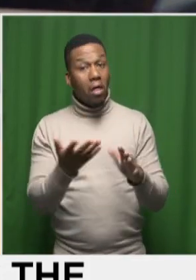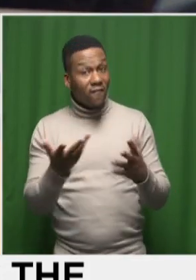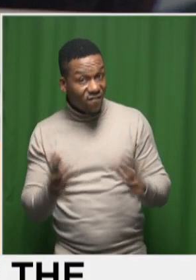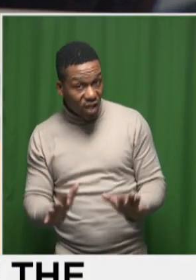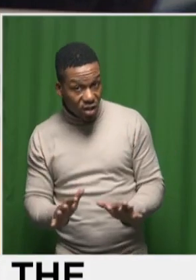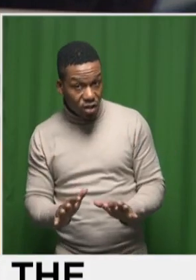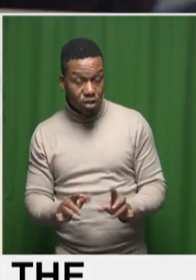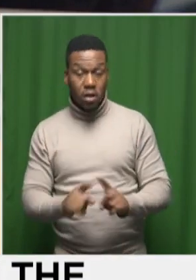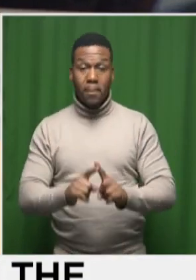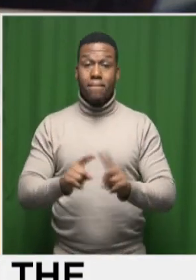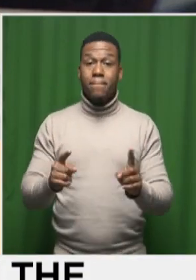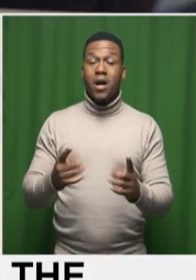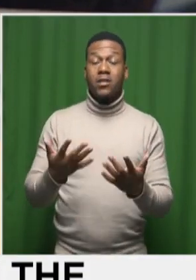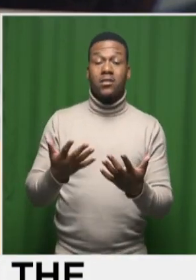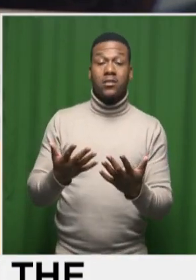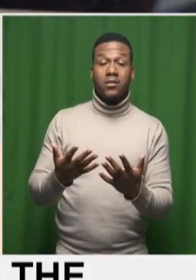material